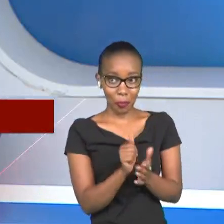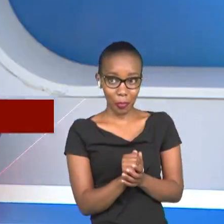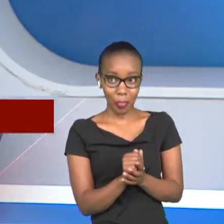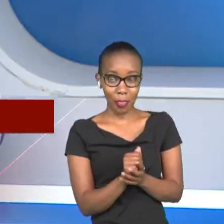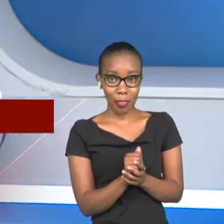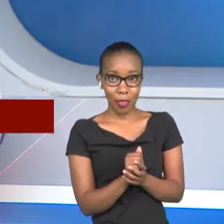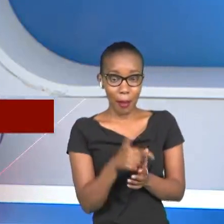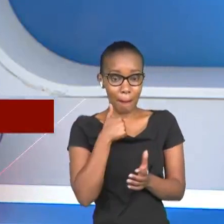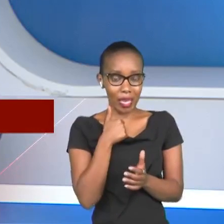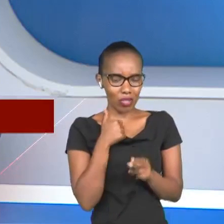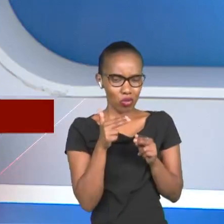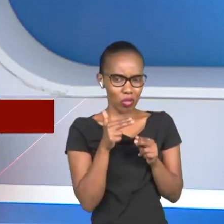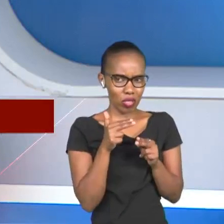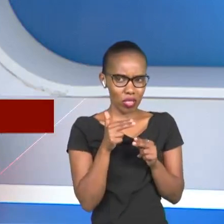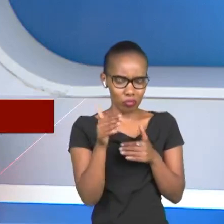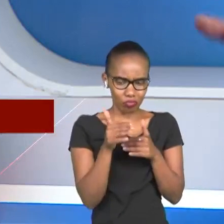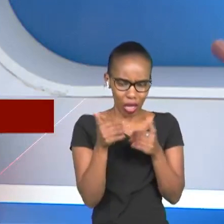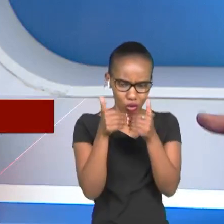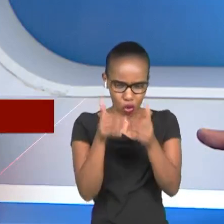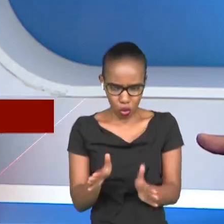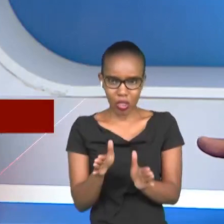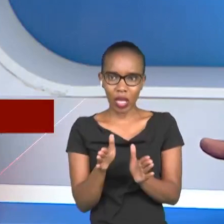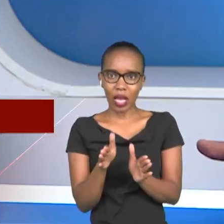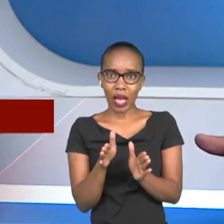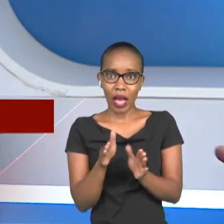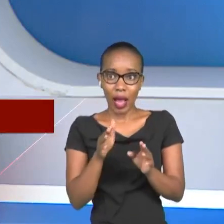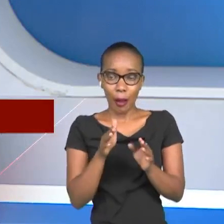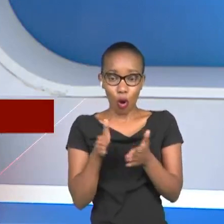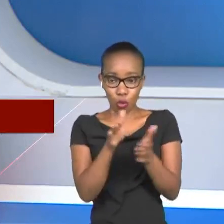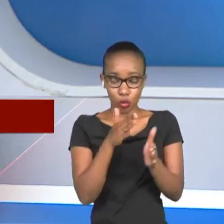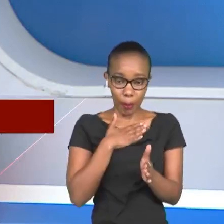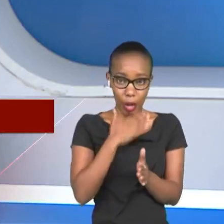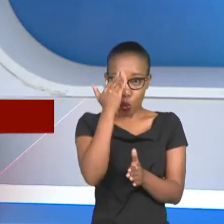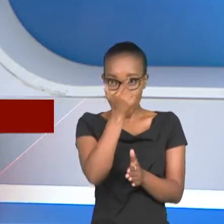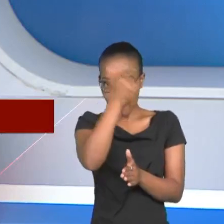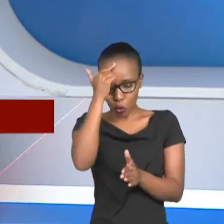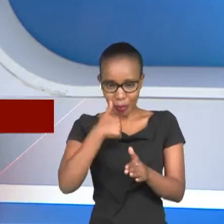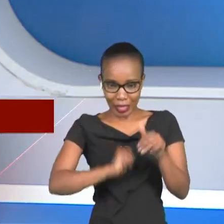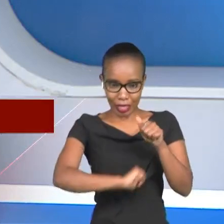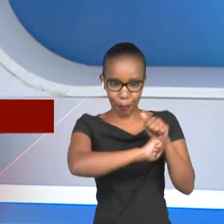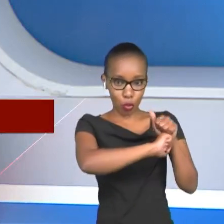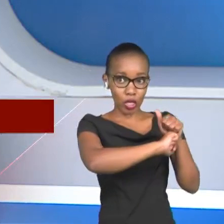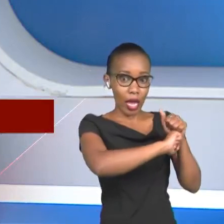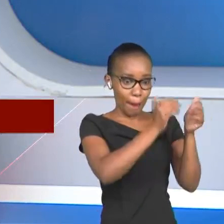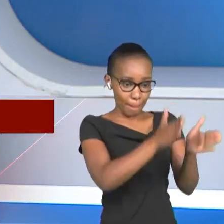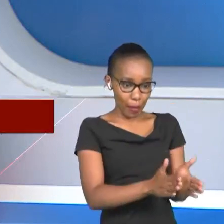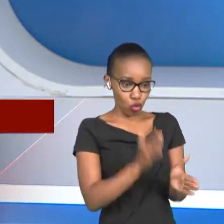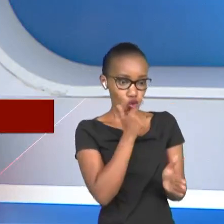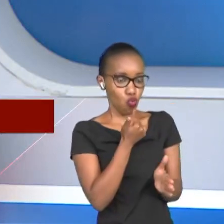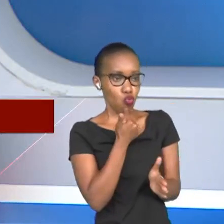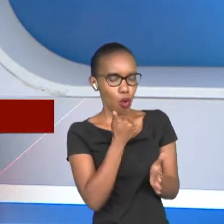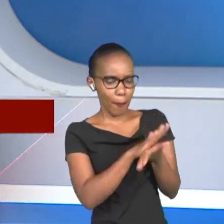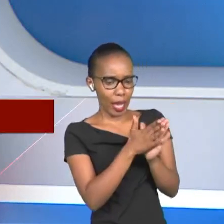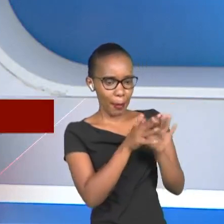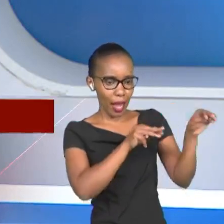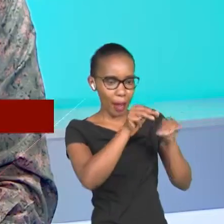seat because of being against the side of the Sonko wave. Because me, I was supporting as somebody that I was seeing becoming a